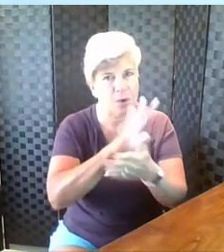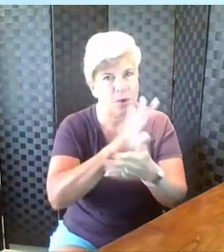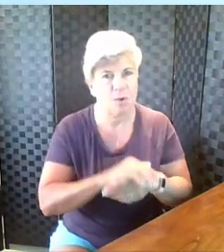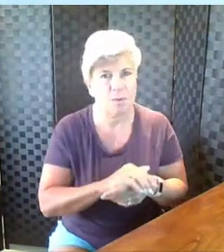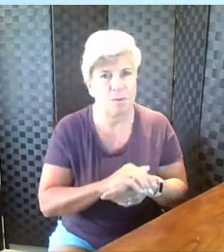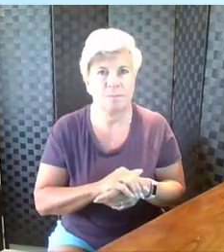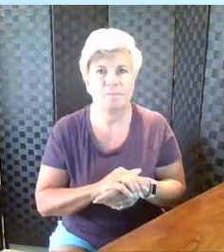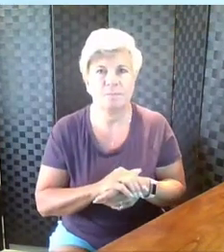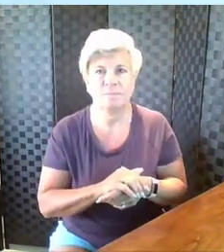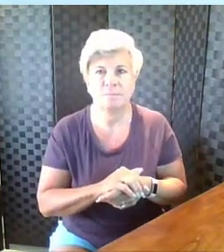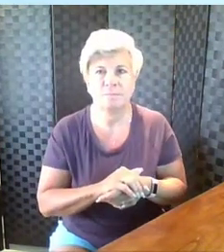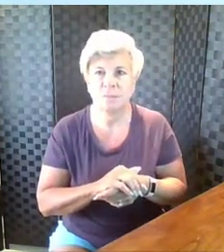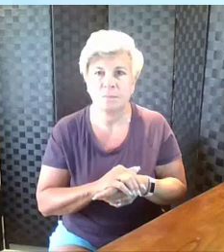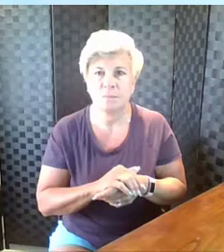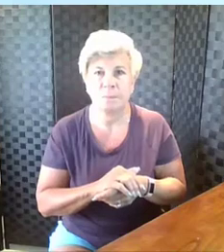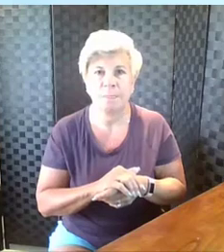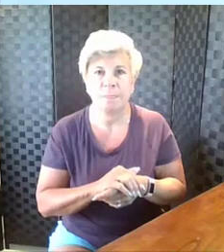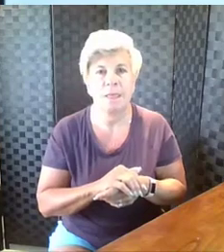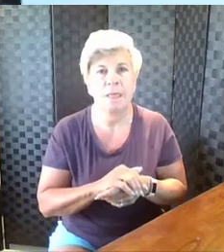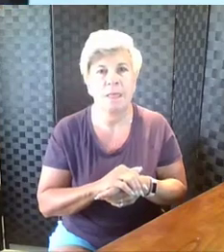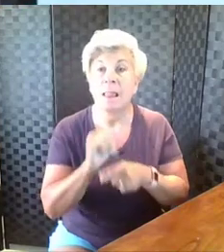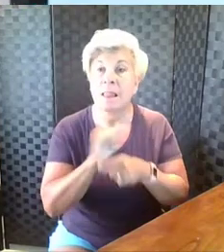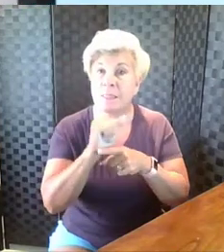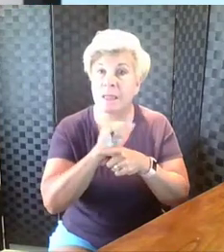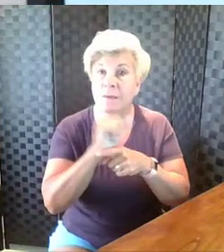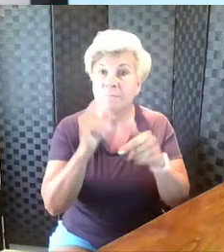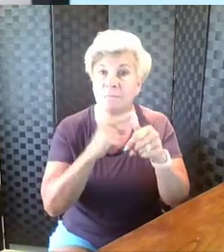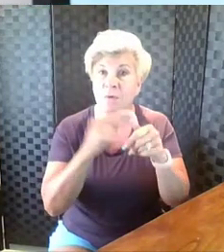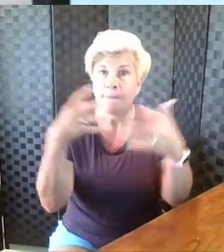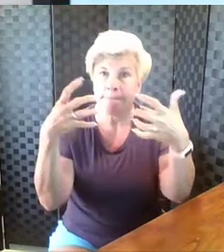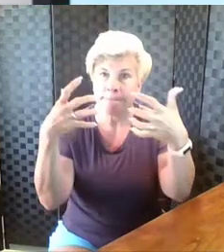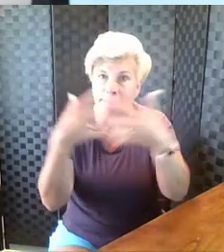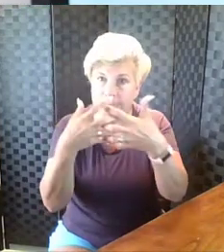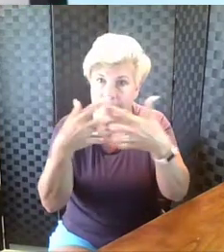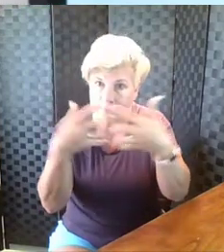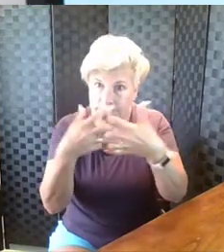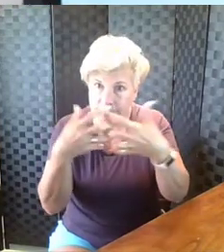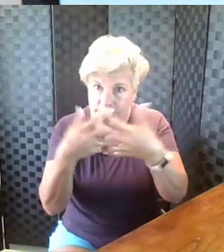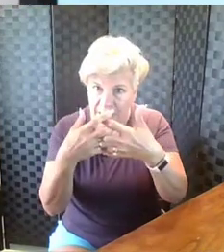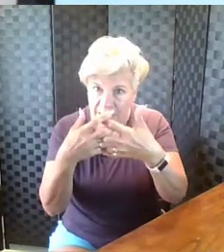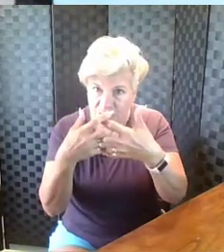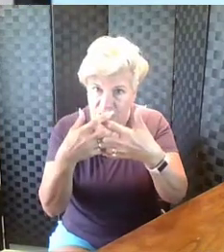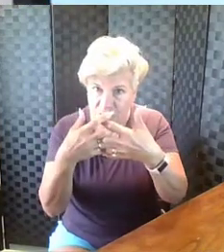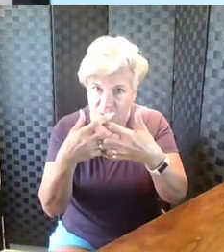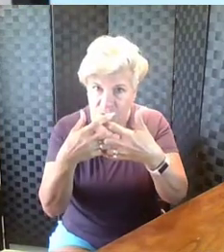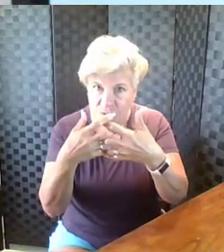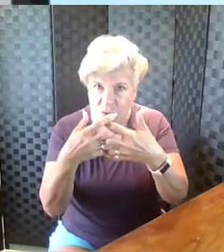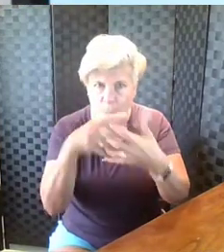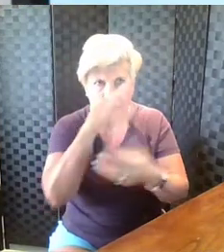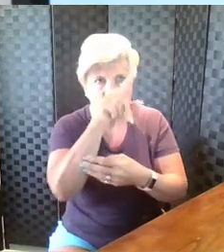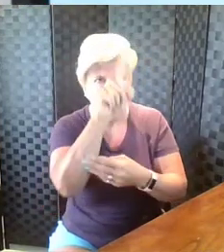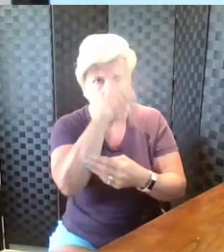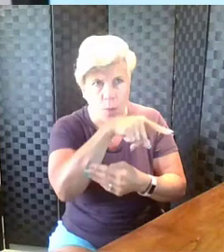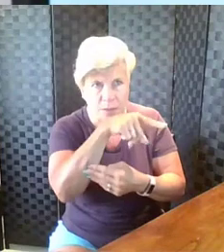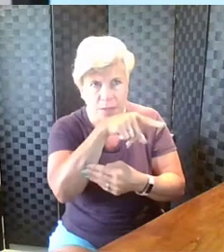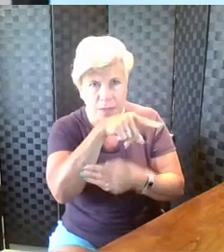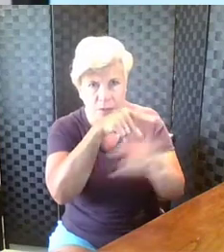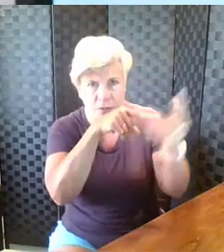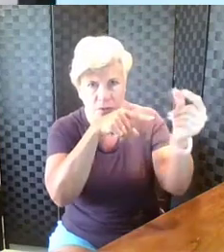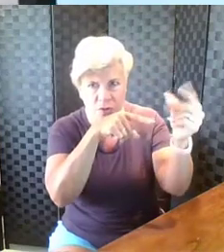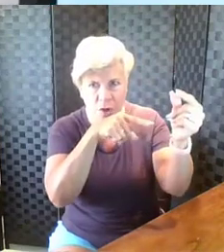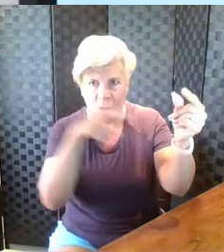to get a pen here, and let's practice first by matching. All right, so when I do that, I'm going to cross out one of our